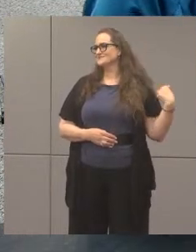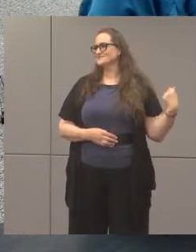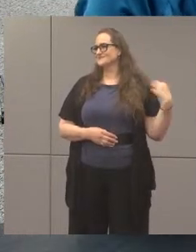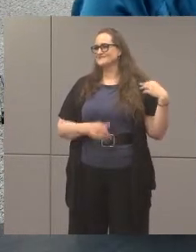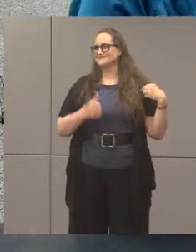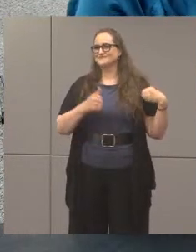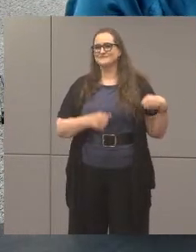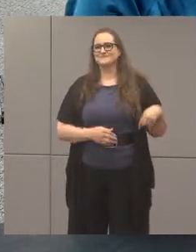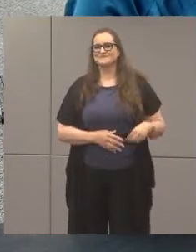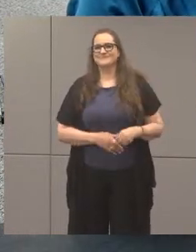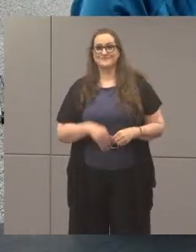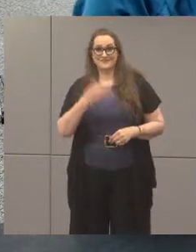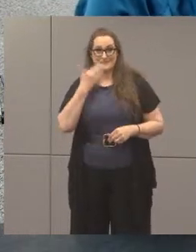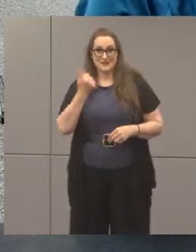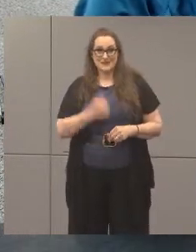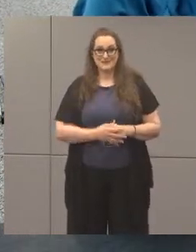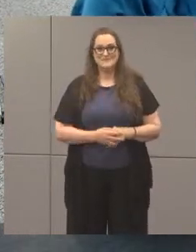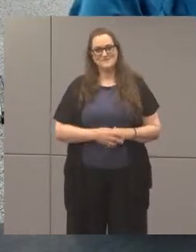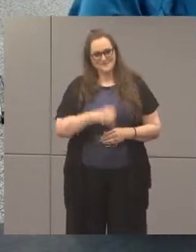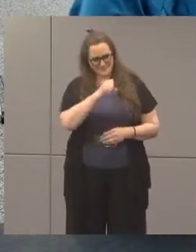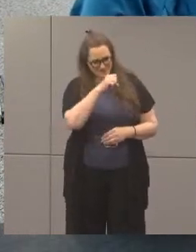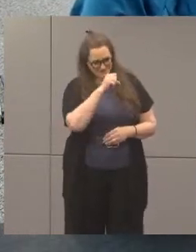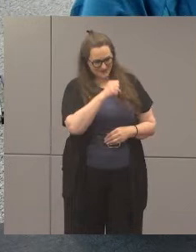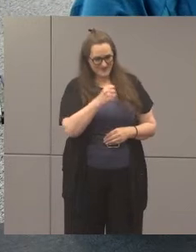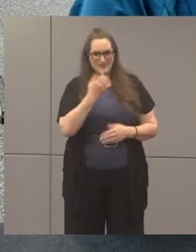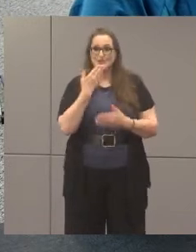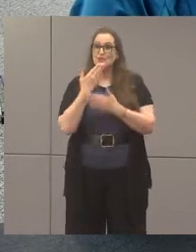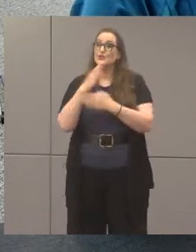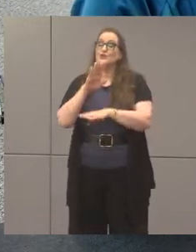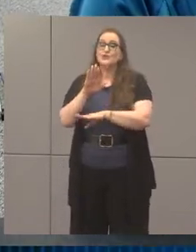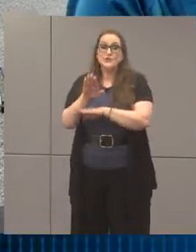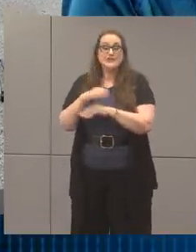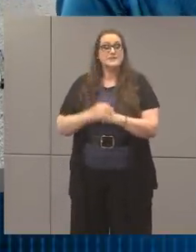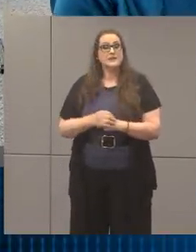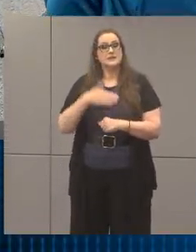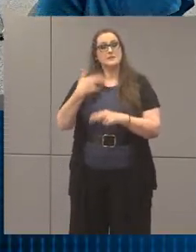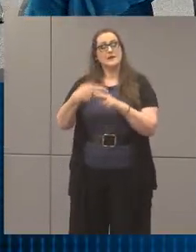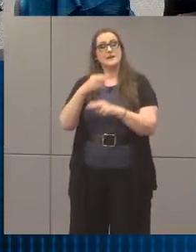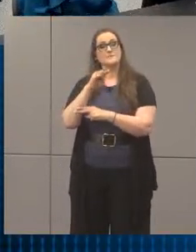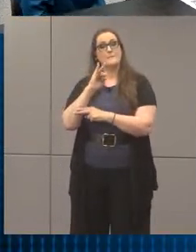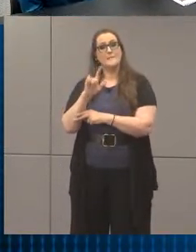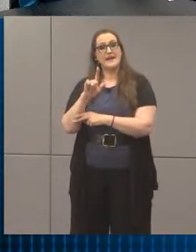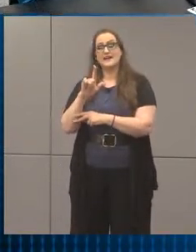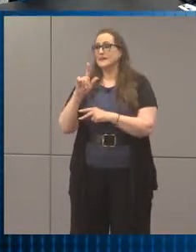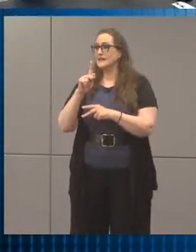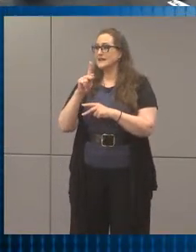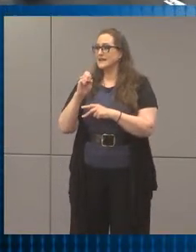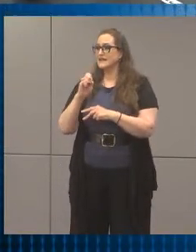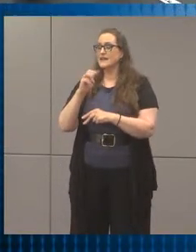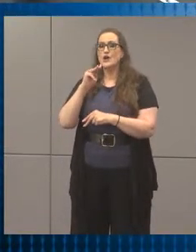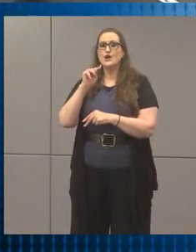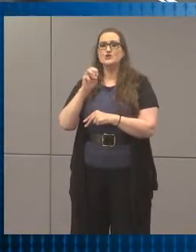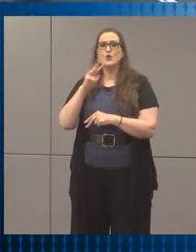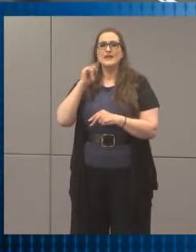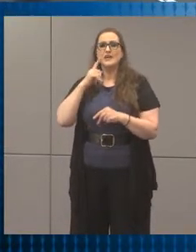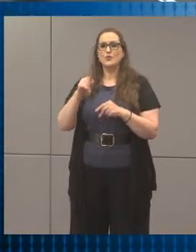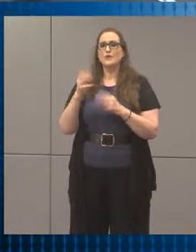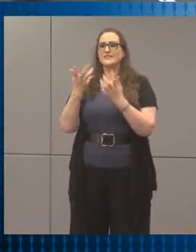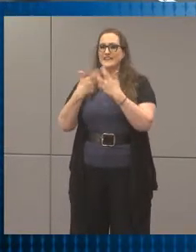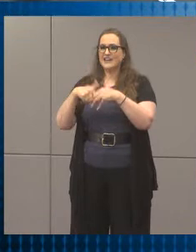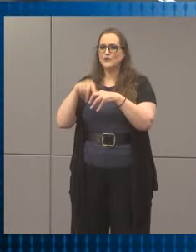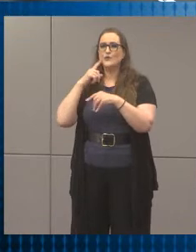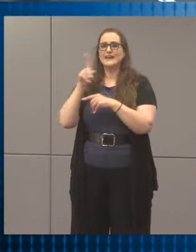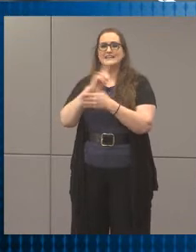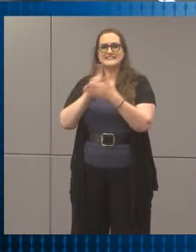There we go. Is that better? Yes. Good evening. My name is Mike Nowicki with Integrated Design Solutions, and I'm here with